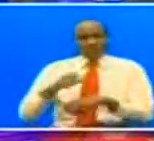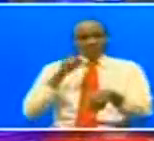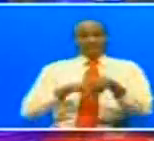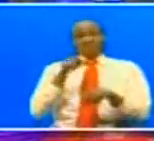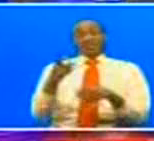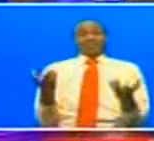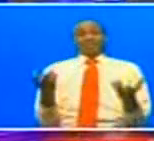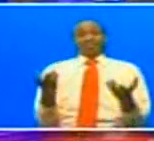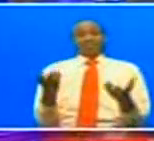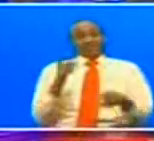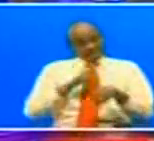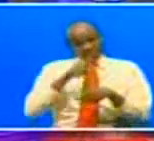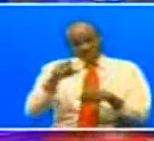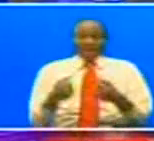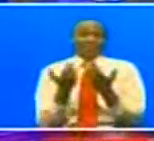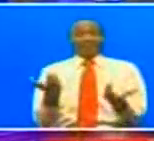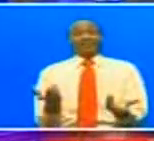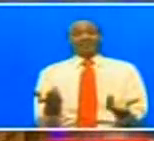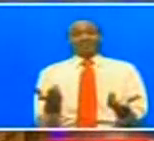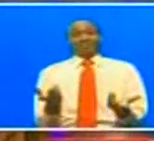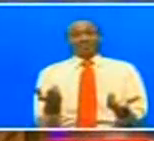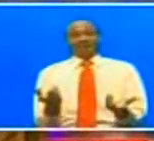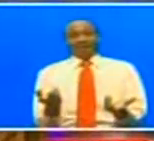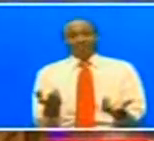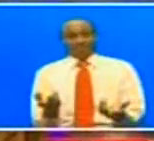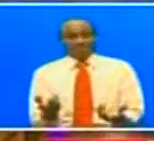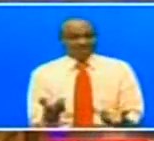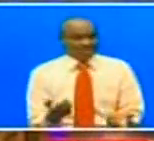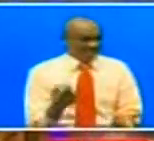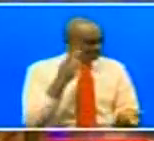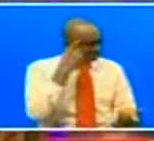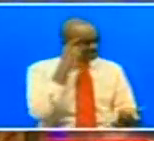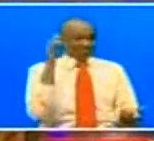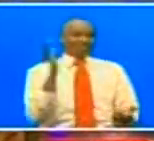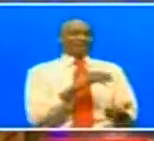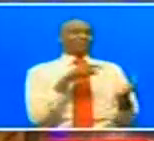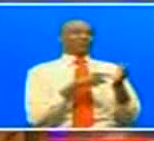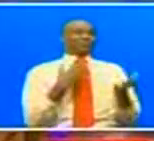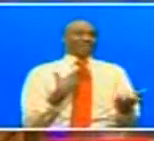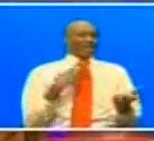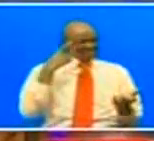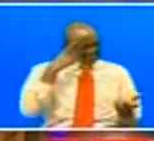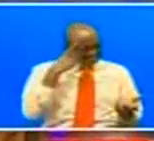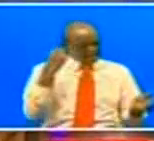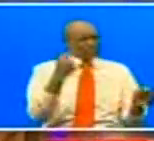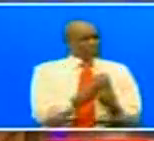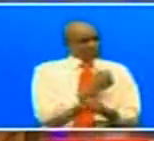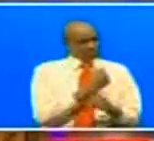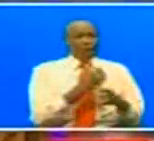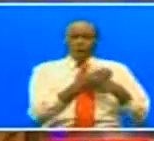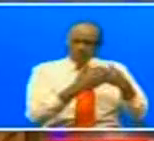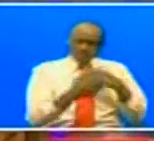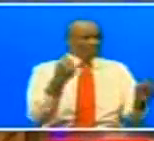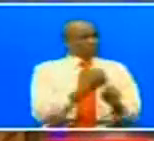not proactive. Your thoughts? Well, look, I mean, this comes back to my point that it's almost impossible for any government. You've got to react